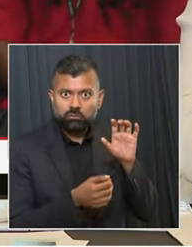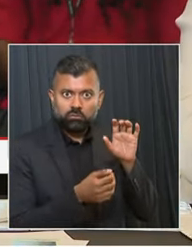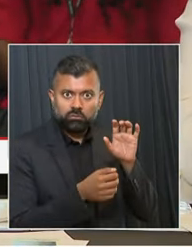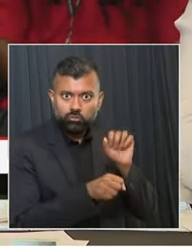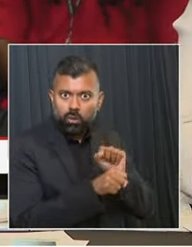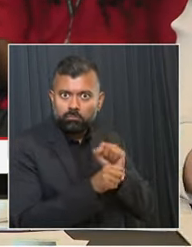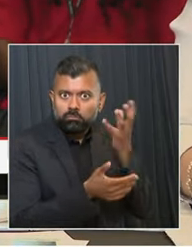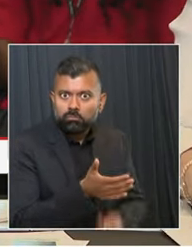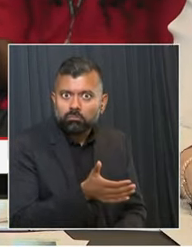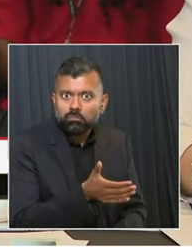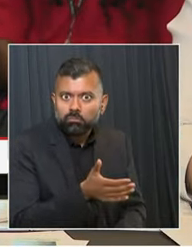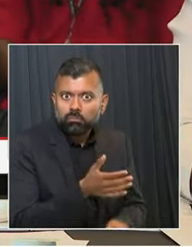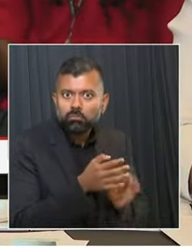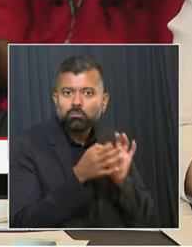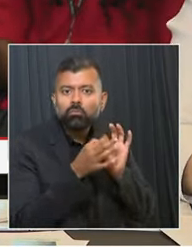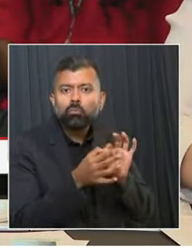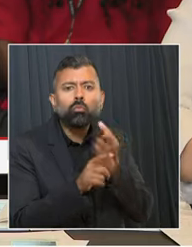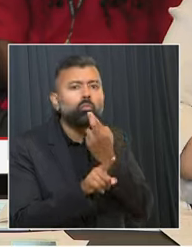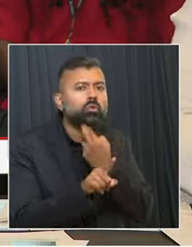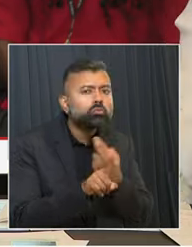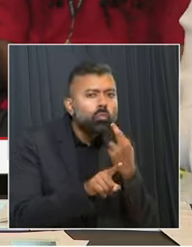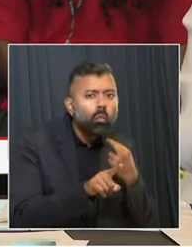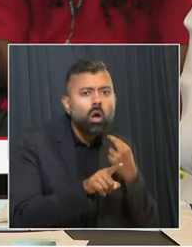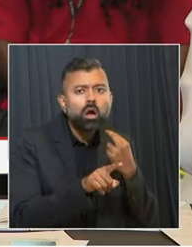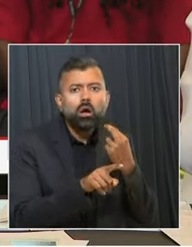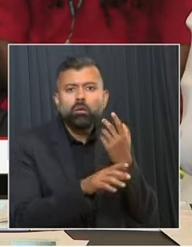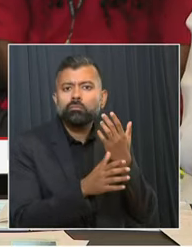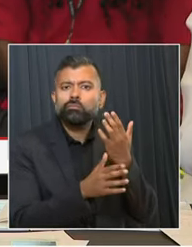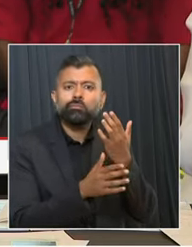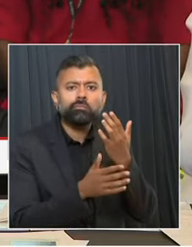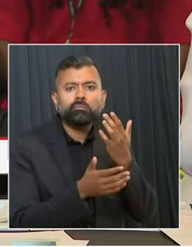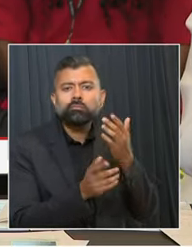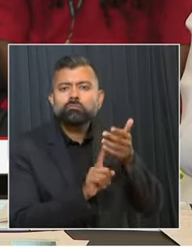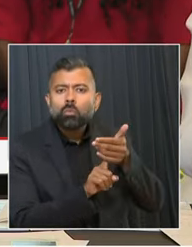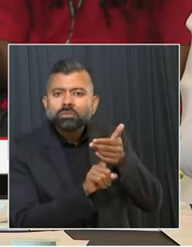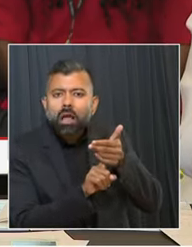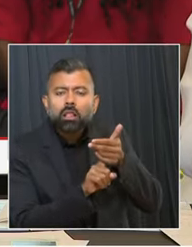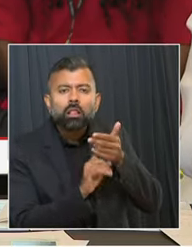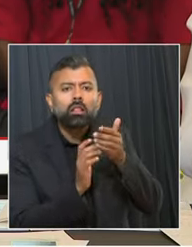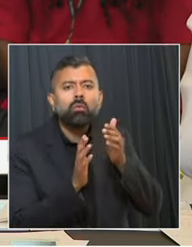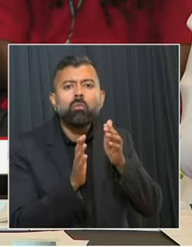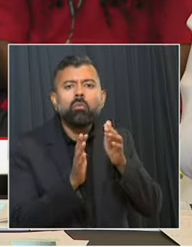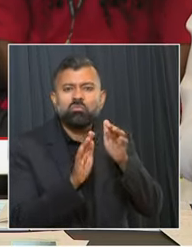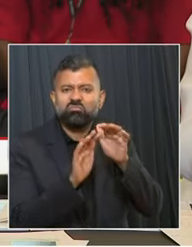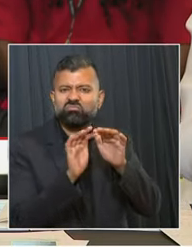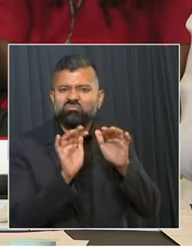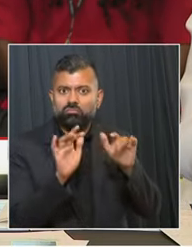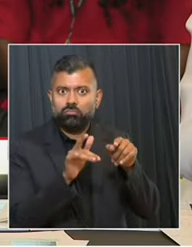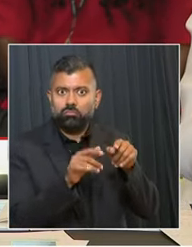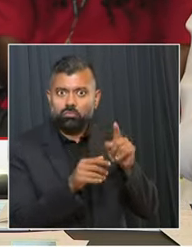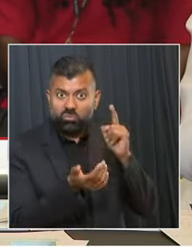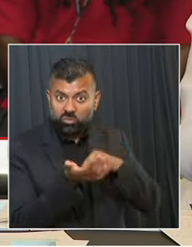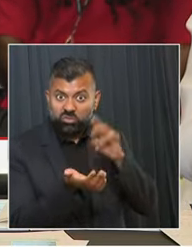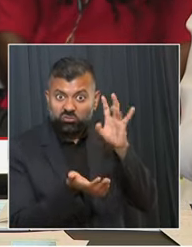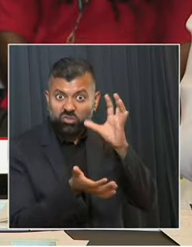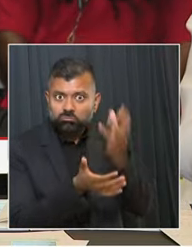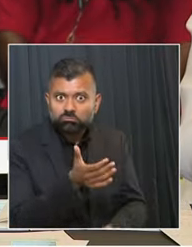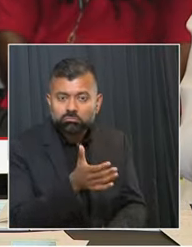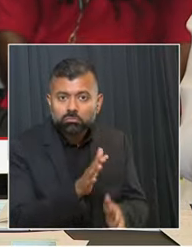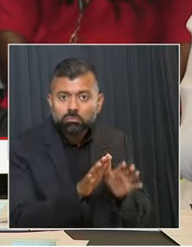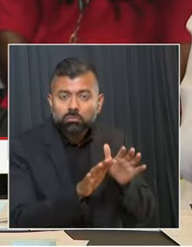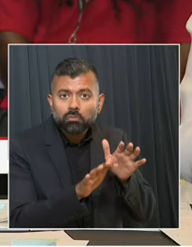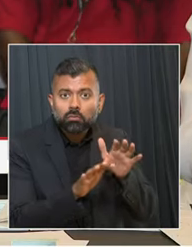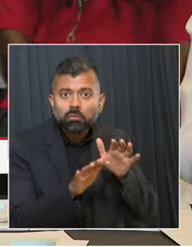working in restaurants saw reduced pay. And so we think it is very, very important to address